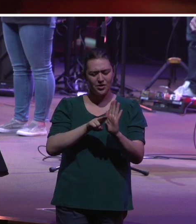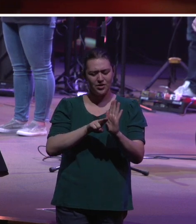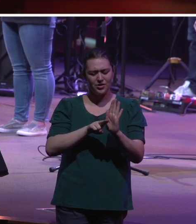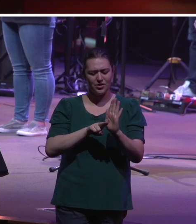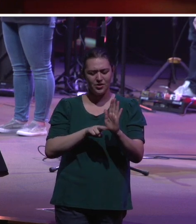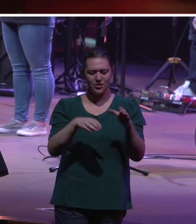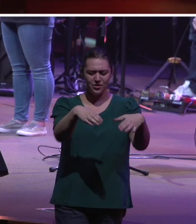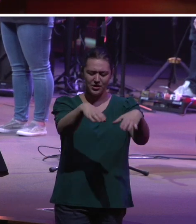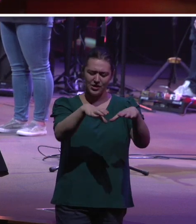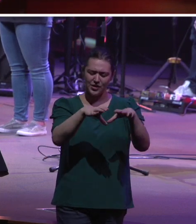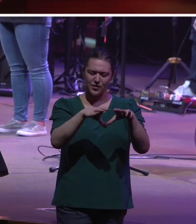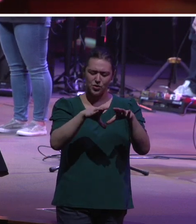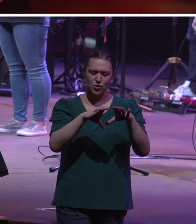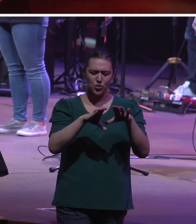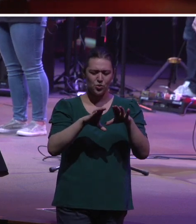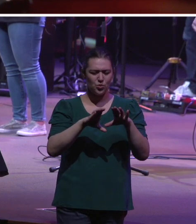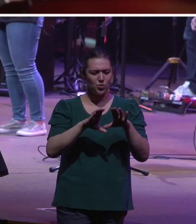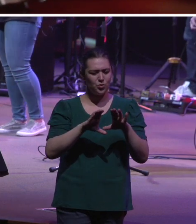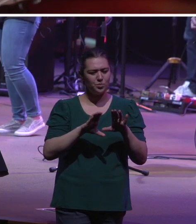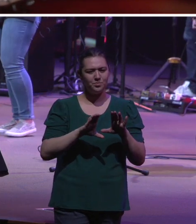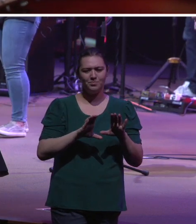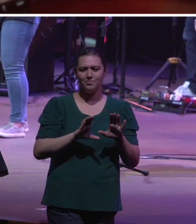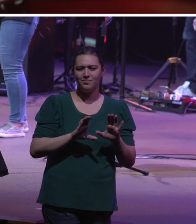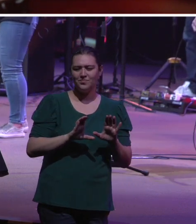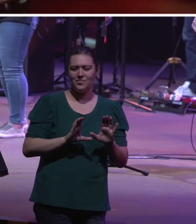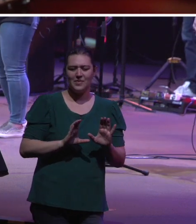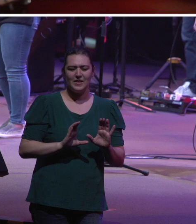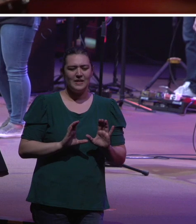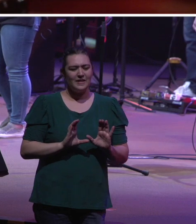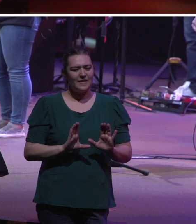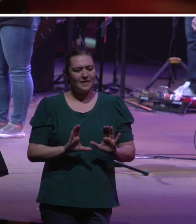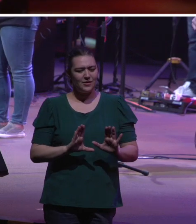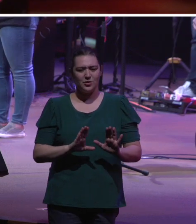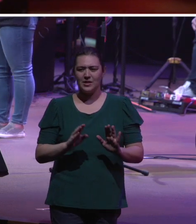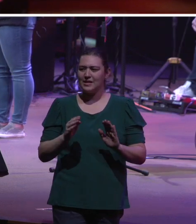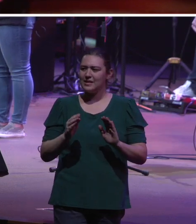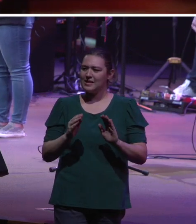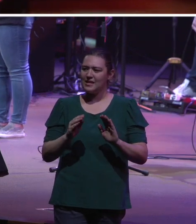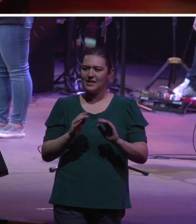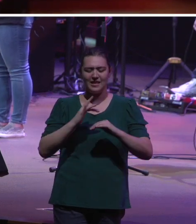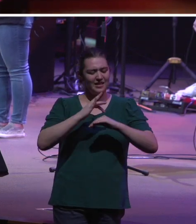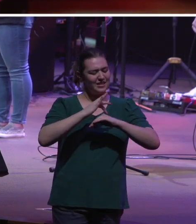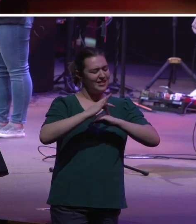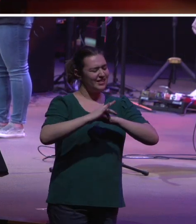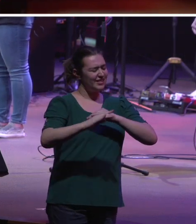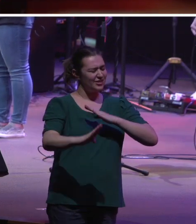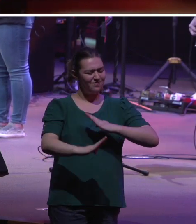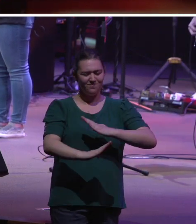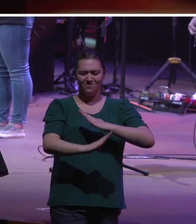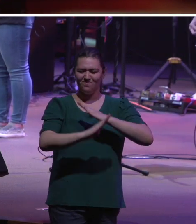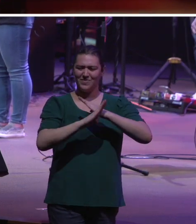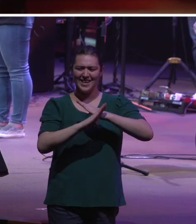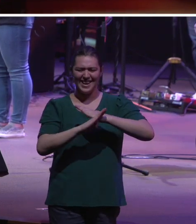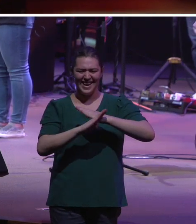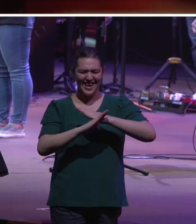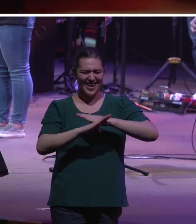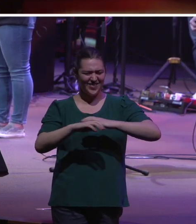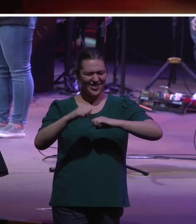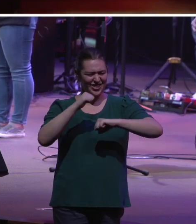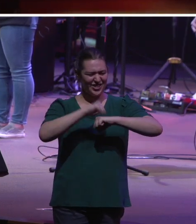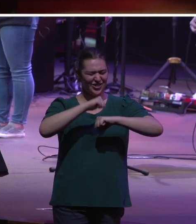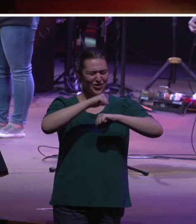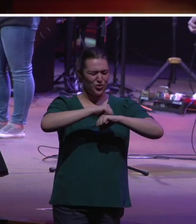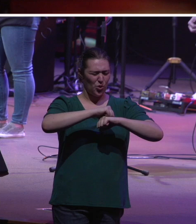down in Joseph's tomb, the entrance sealed by